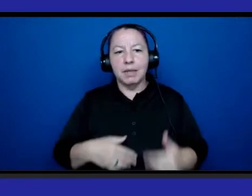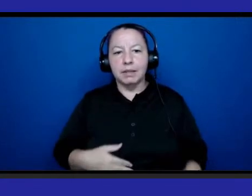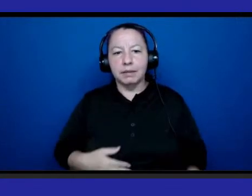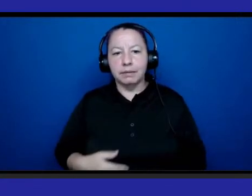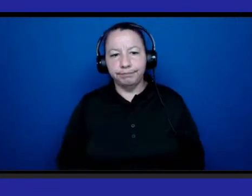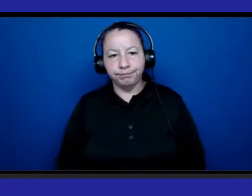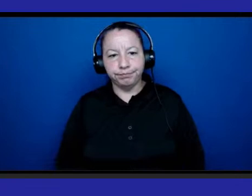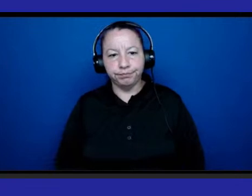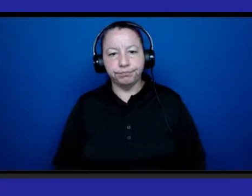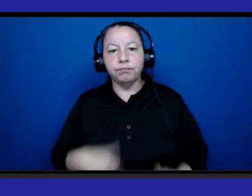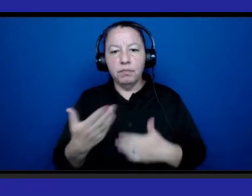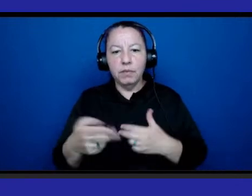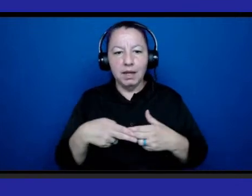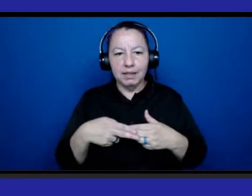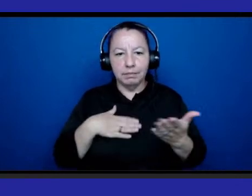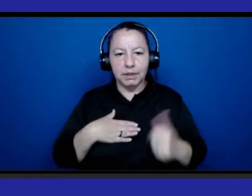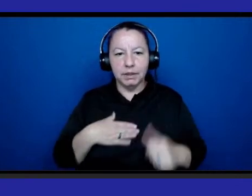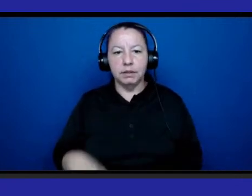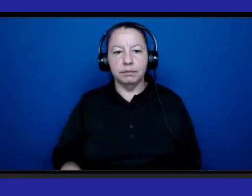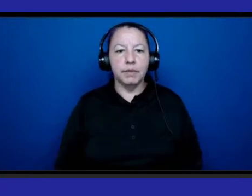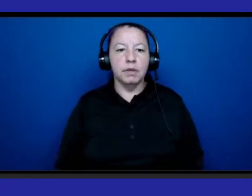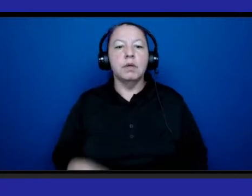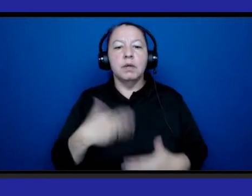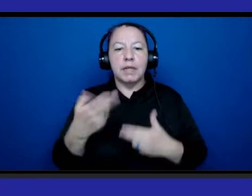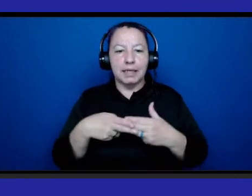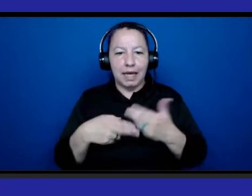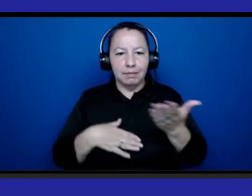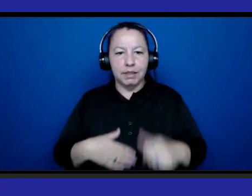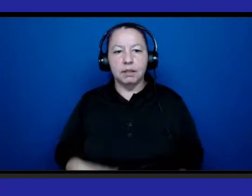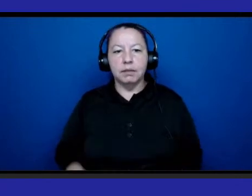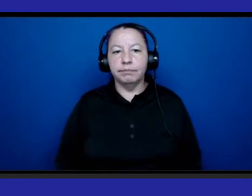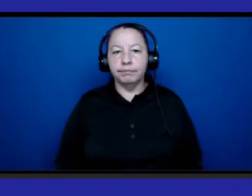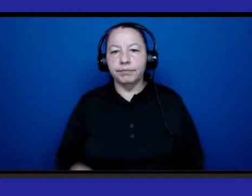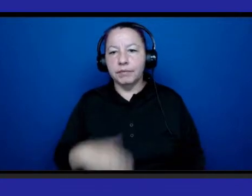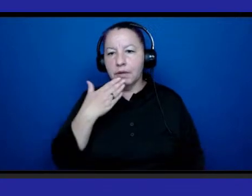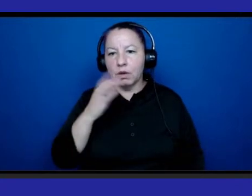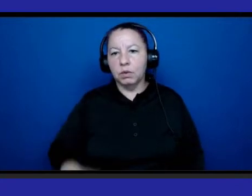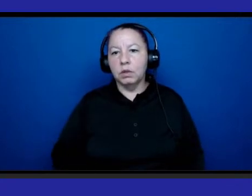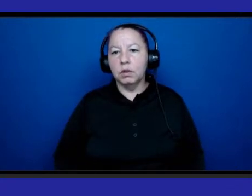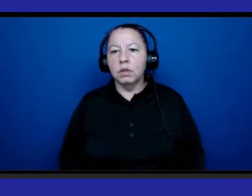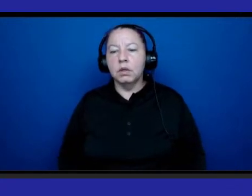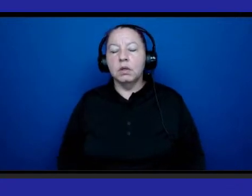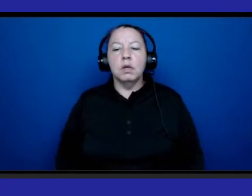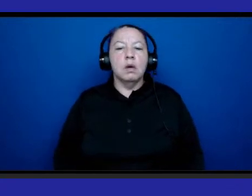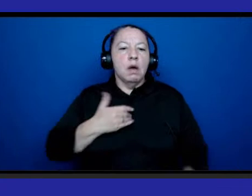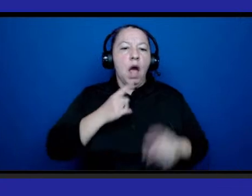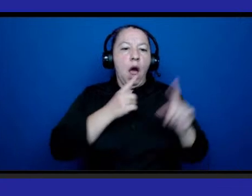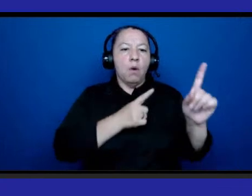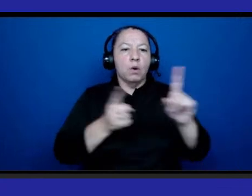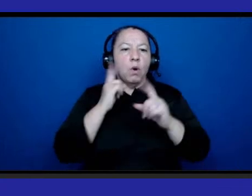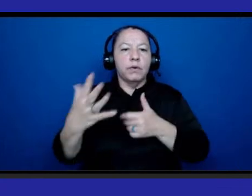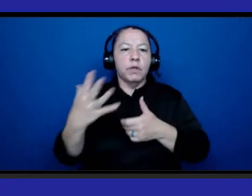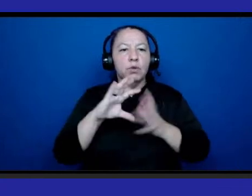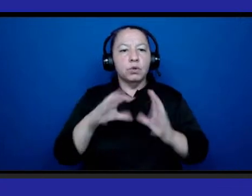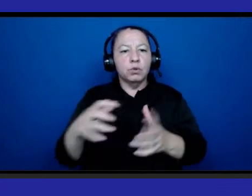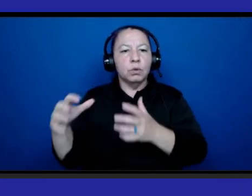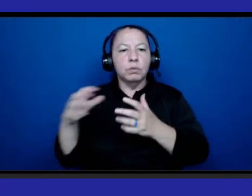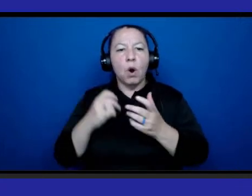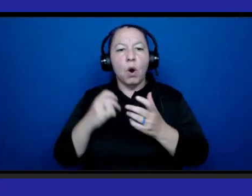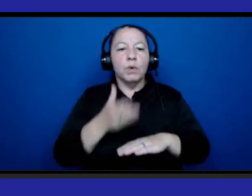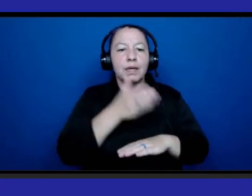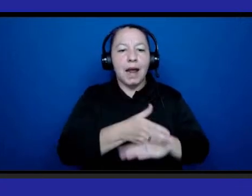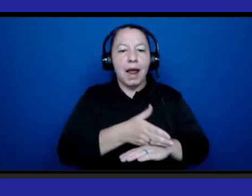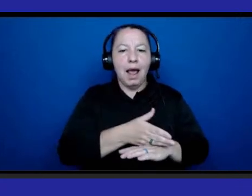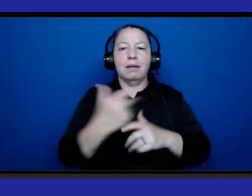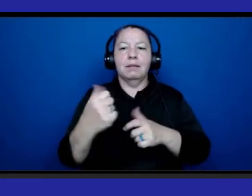Next slide. Next slide. Thank you. Our goals of the inclusion groups are to enhance employee engagement and